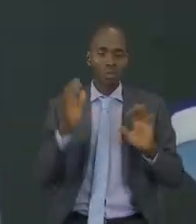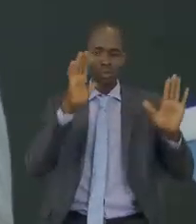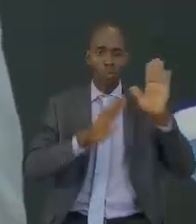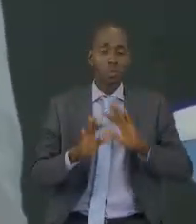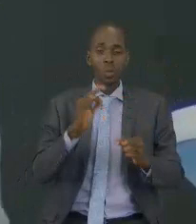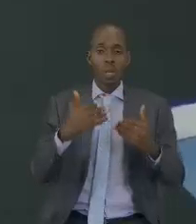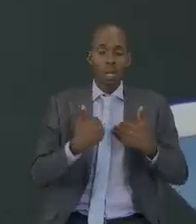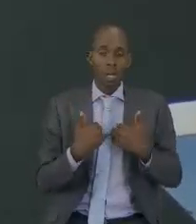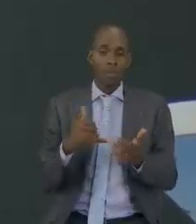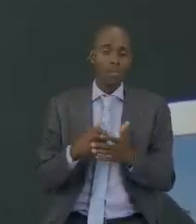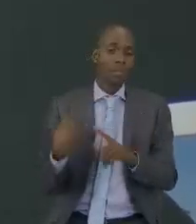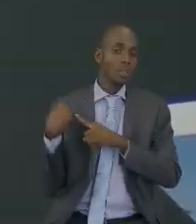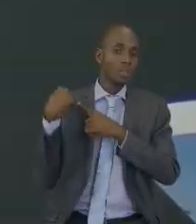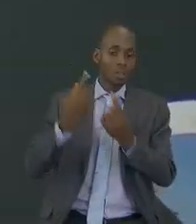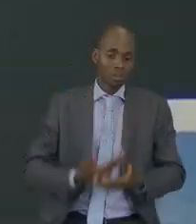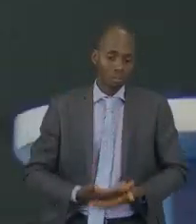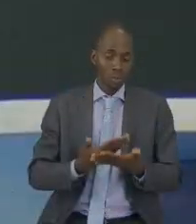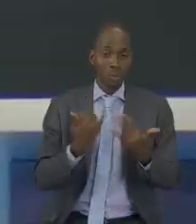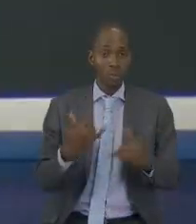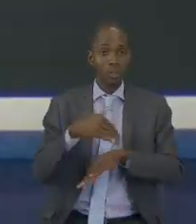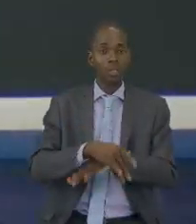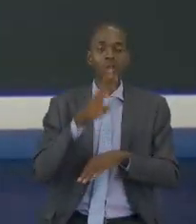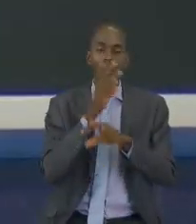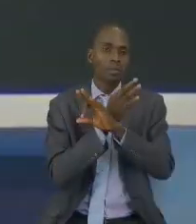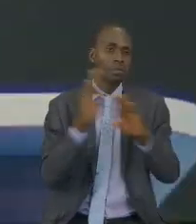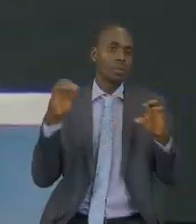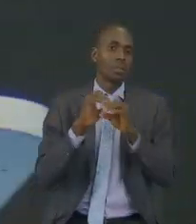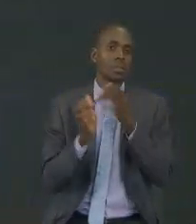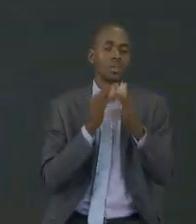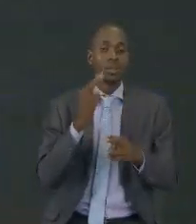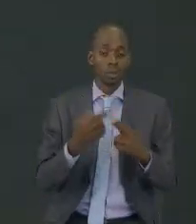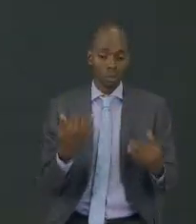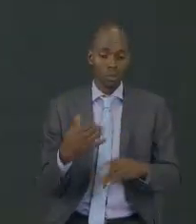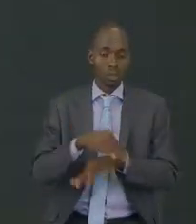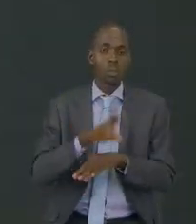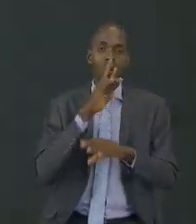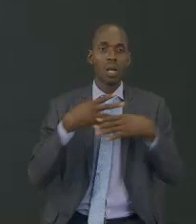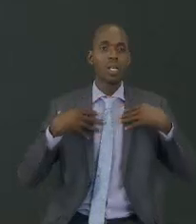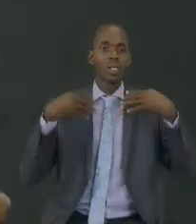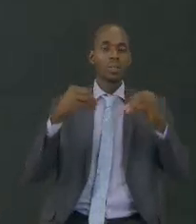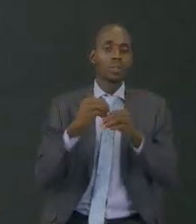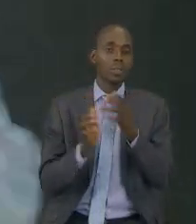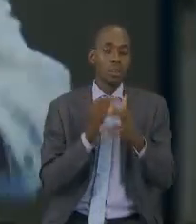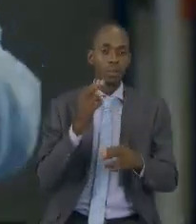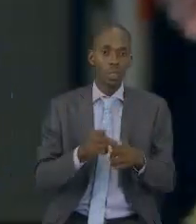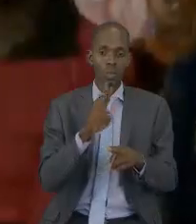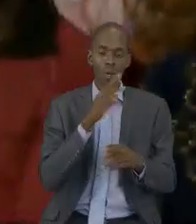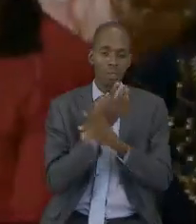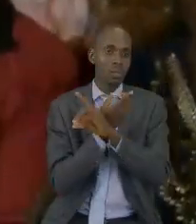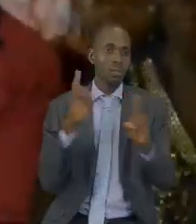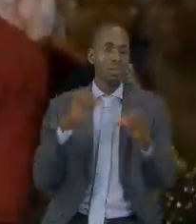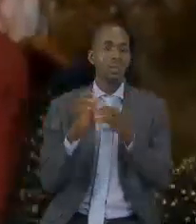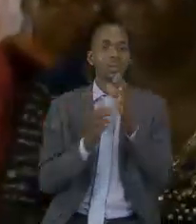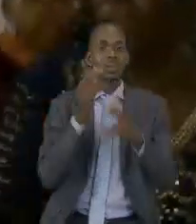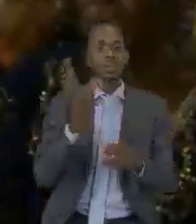birth, tonight you're free. You are healed. You are delivered. Number